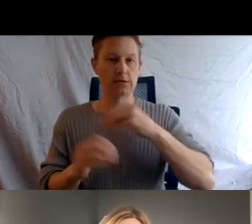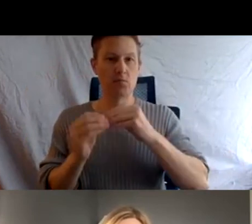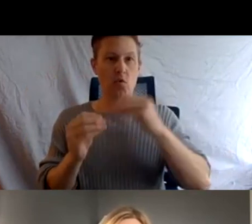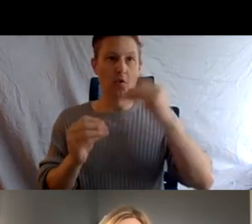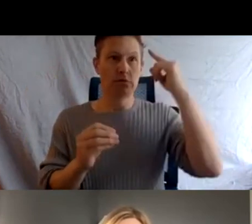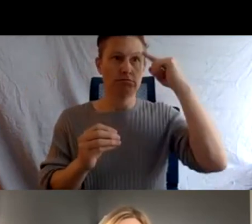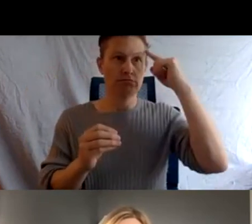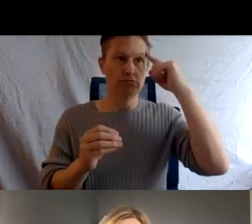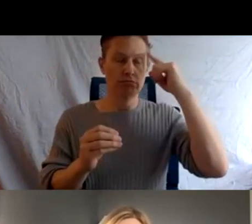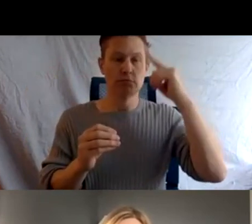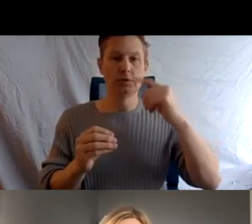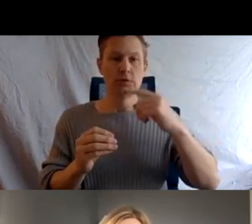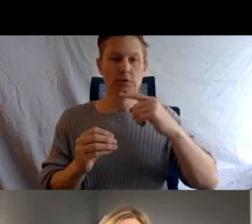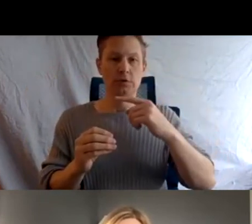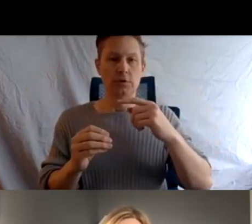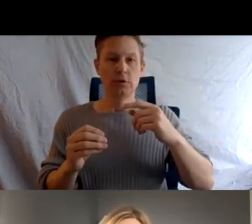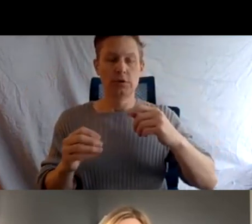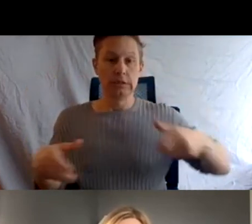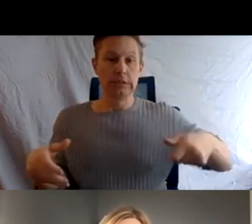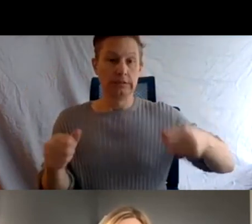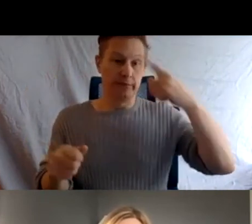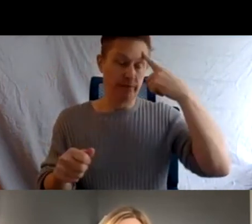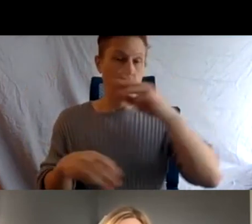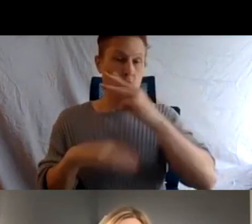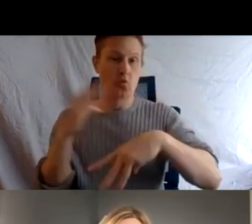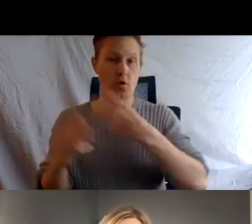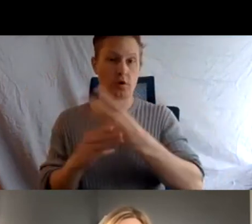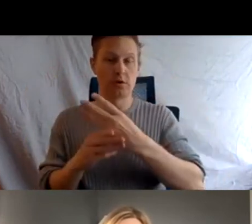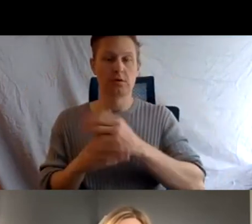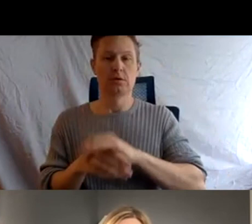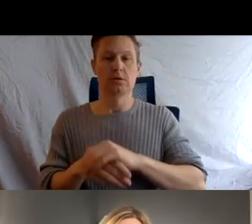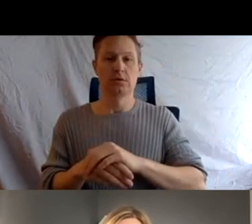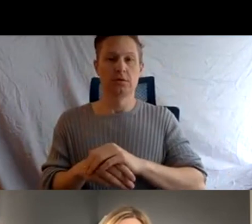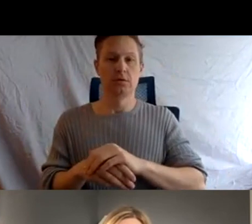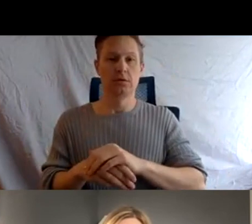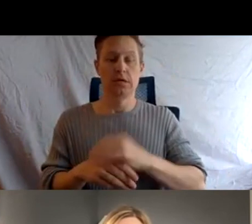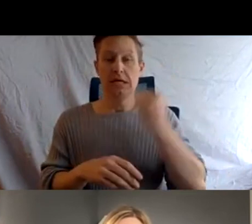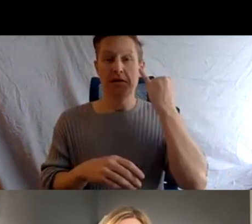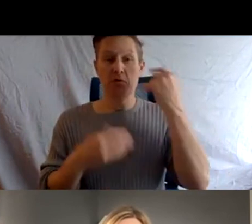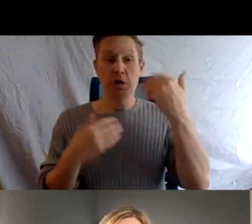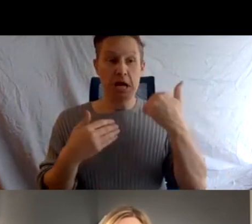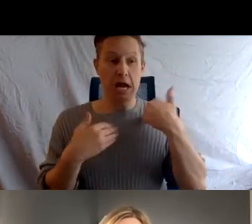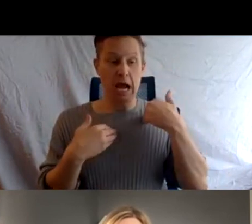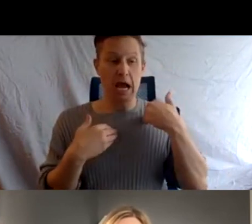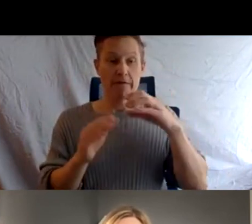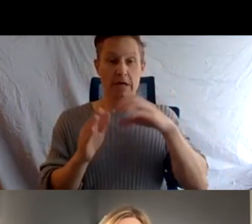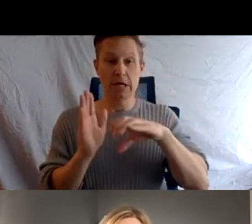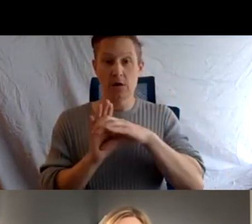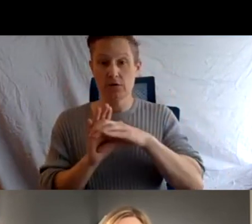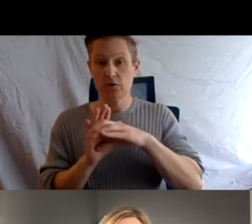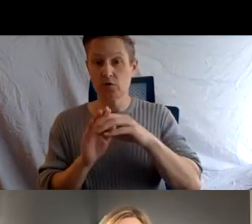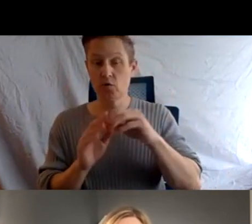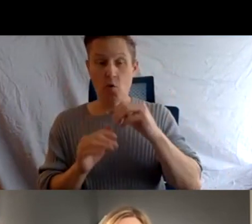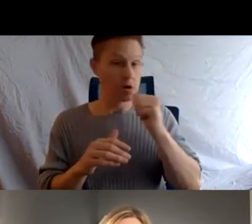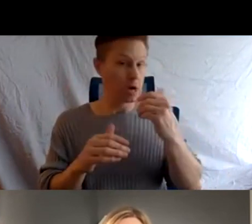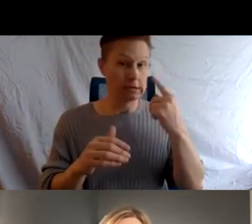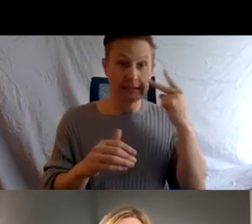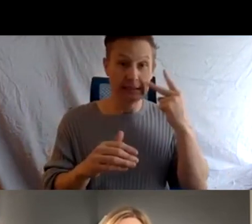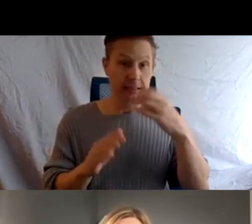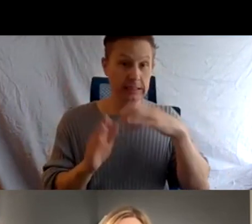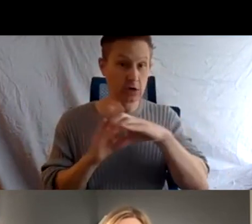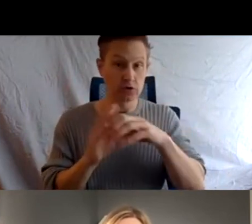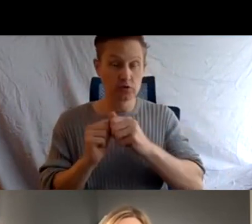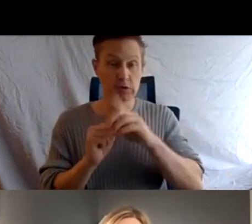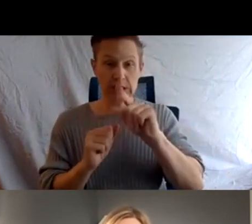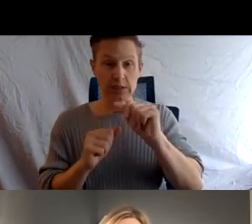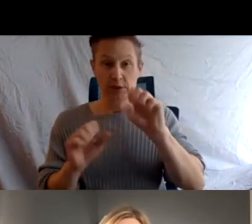really important, whether we had that character or not. It probably should be designed that way, right? Like whether you see those characters on screen or not. So